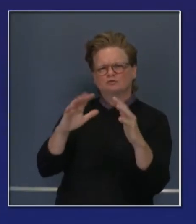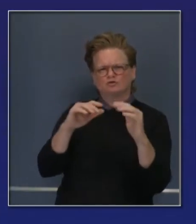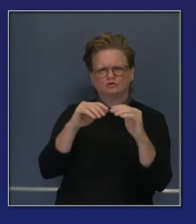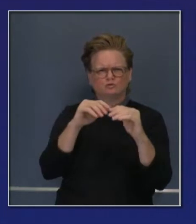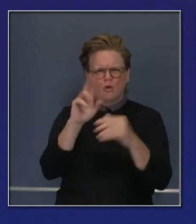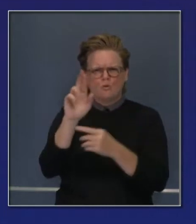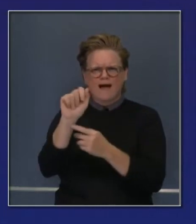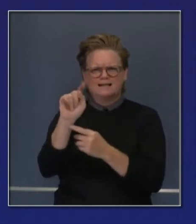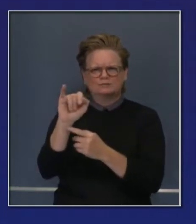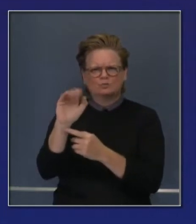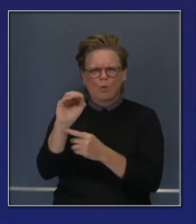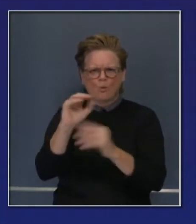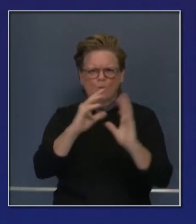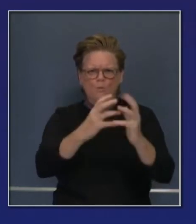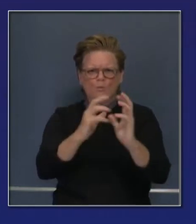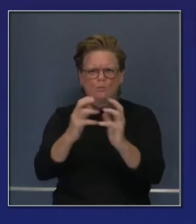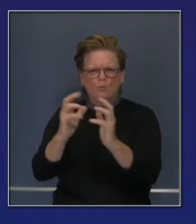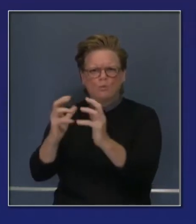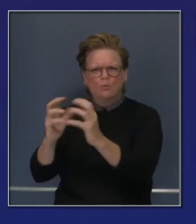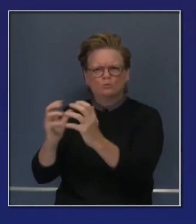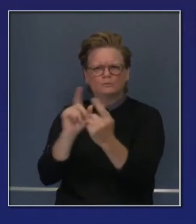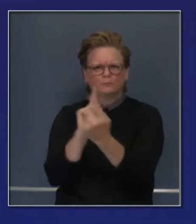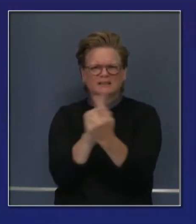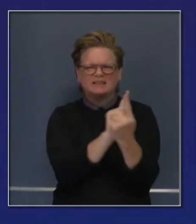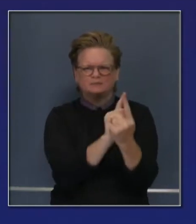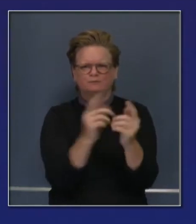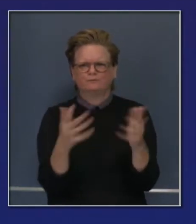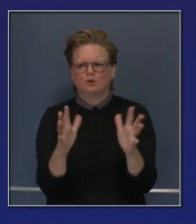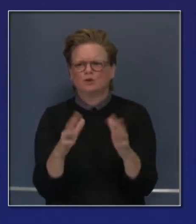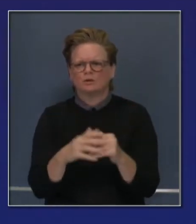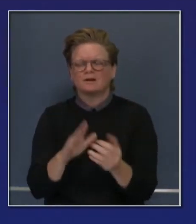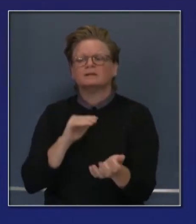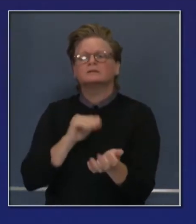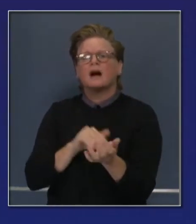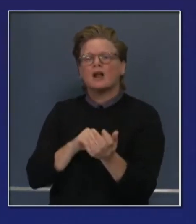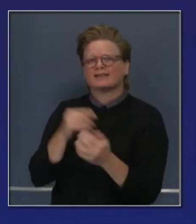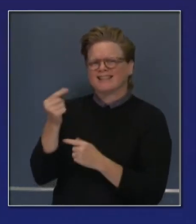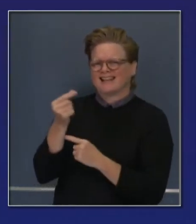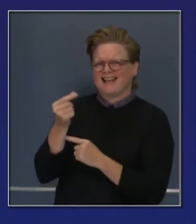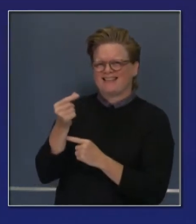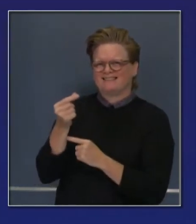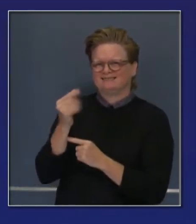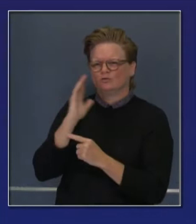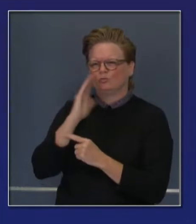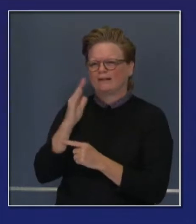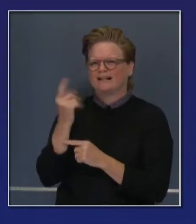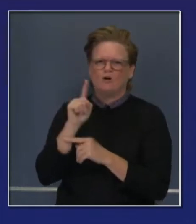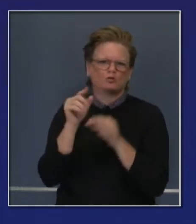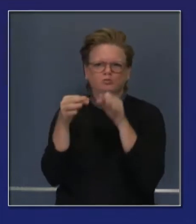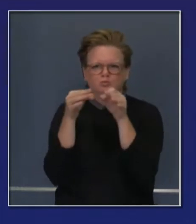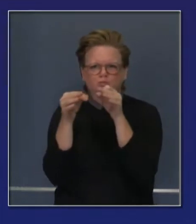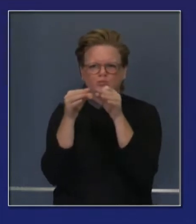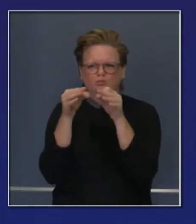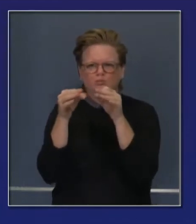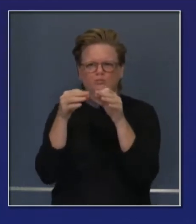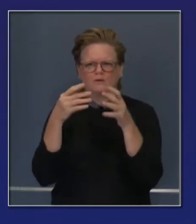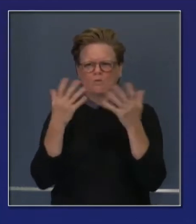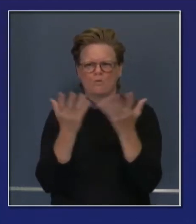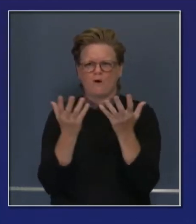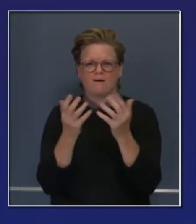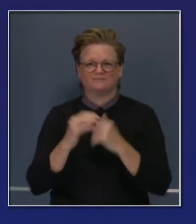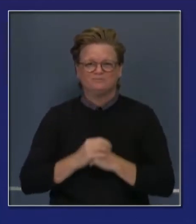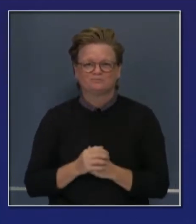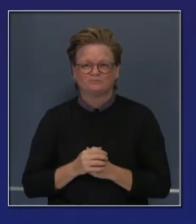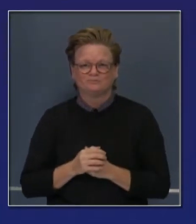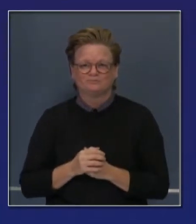moment and say what that means from a sectoral perspective, what that means from guidelines as it relates to individual cohorting,